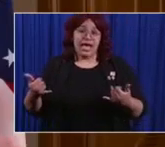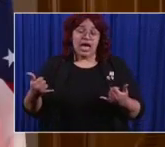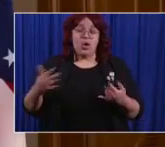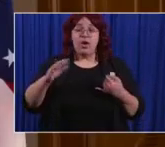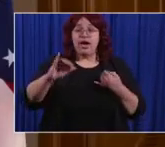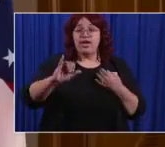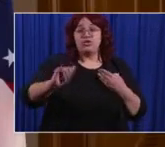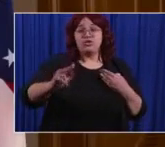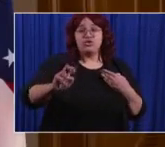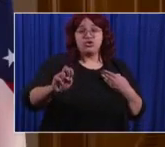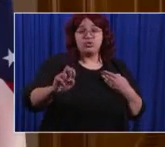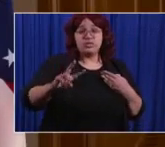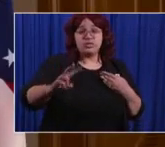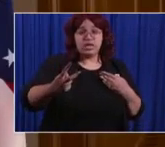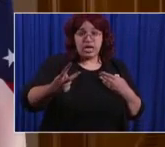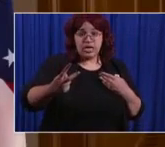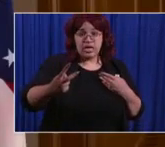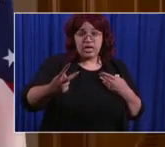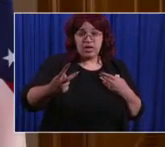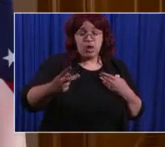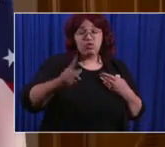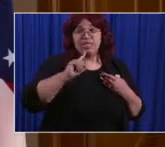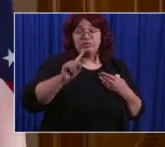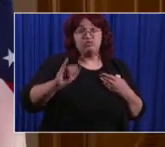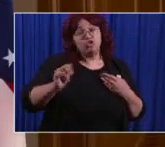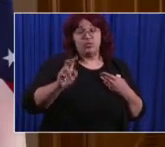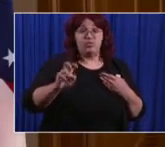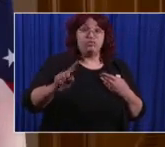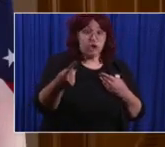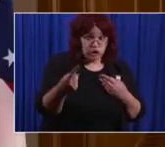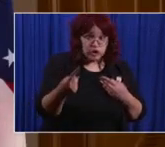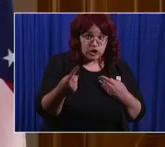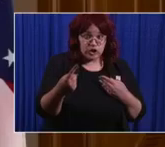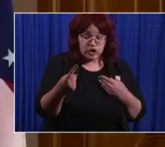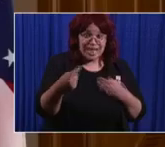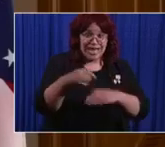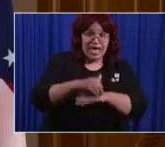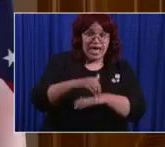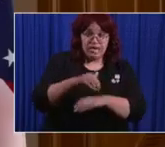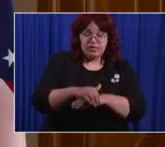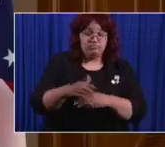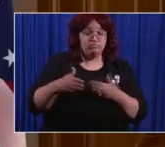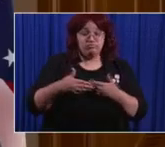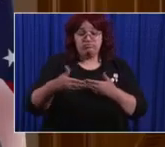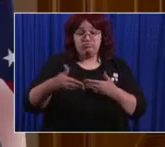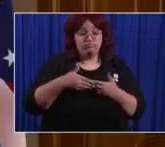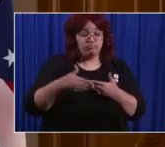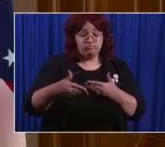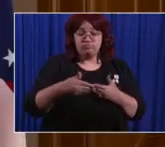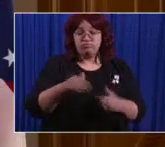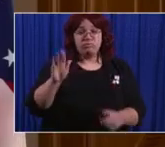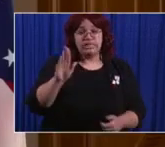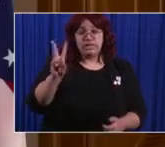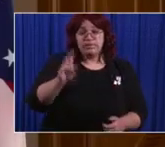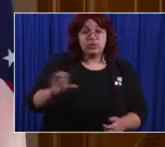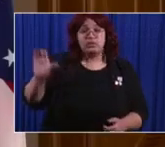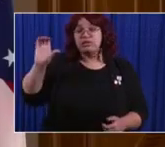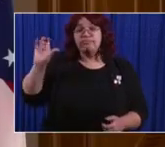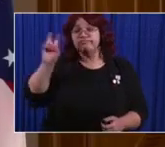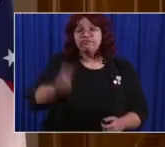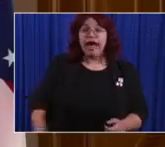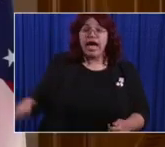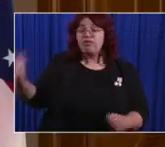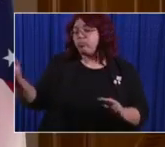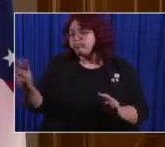on the night of June 1, we see no reason to have this group out